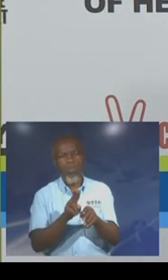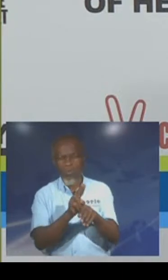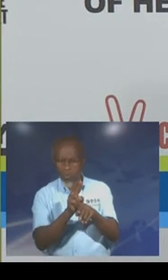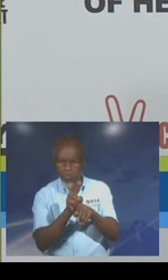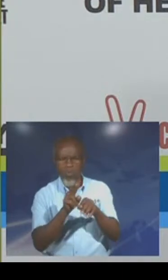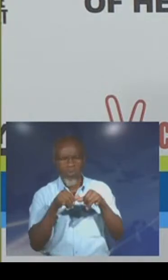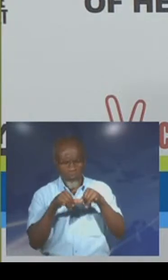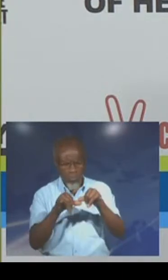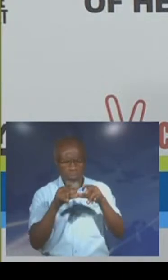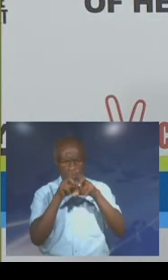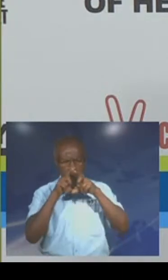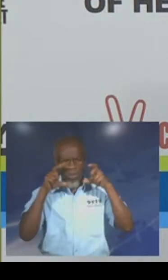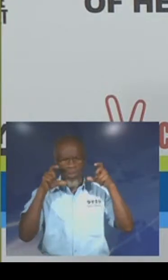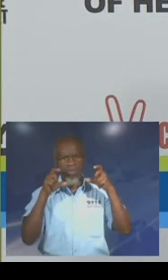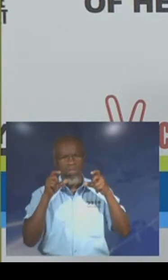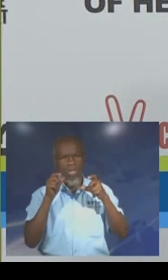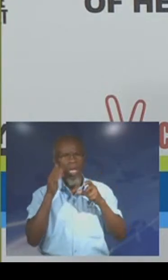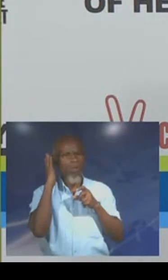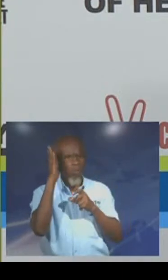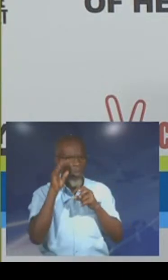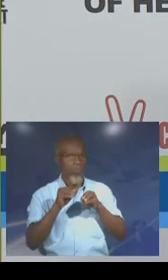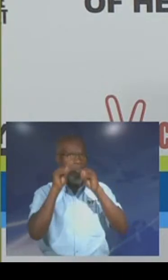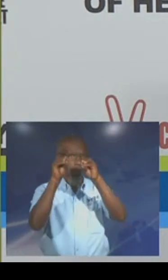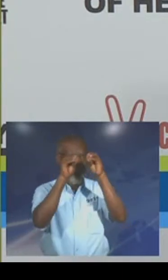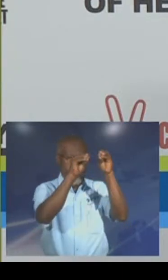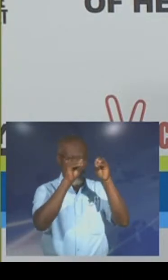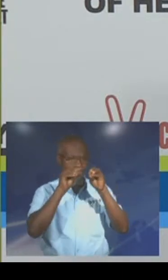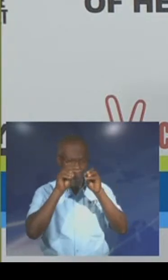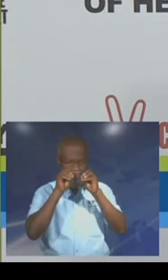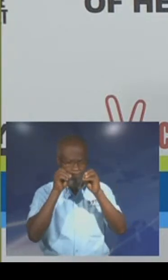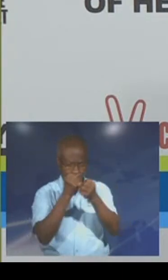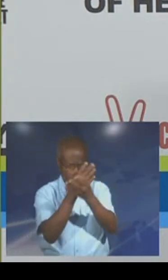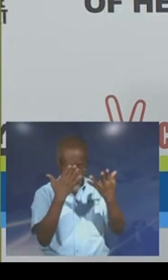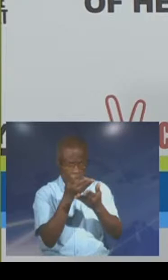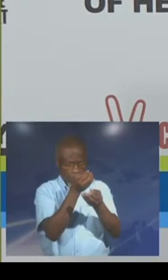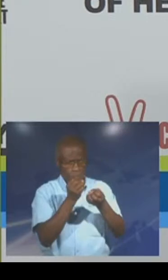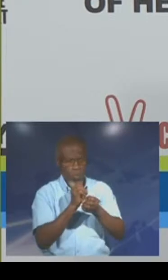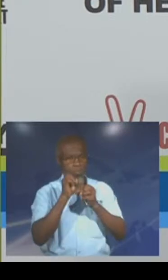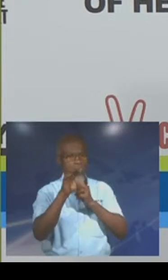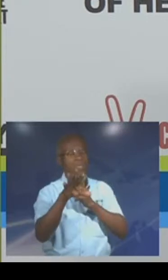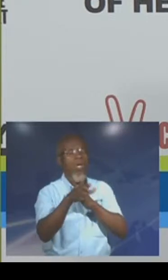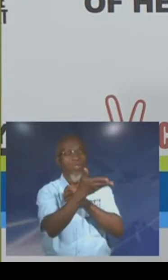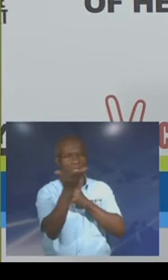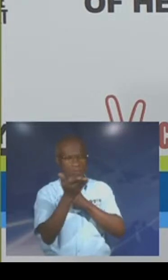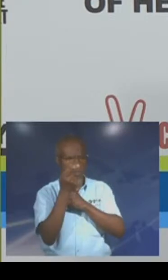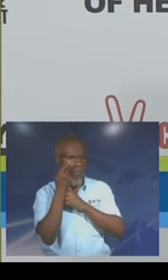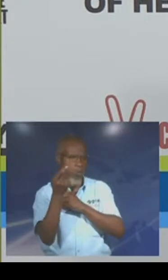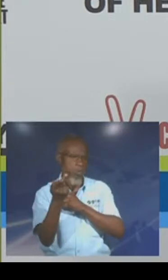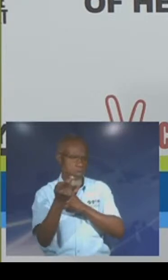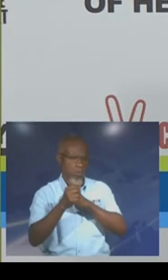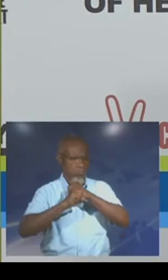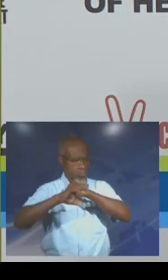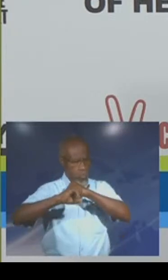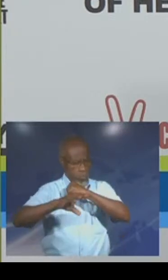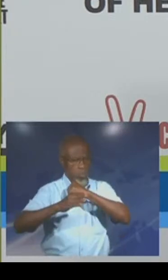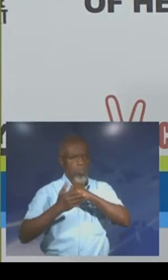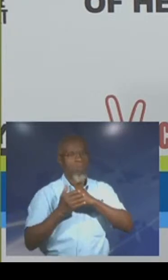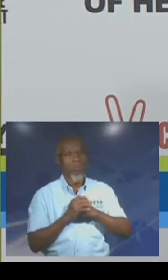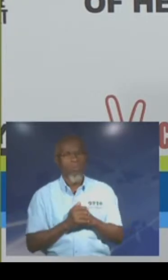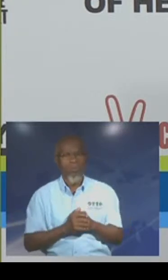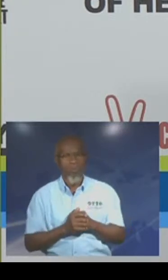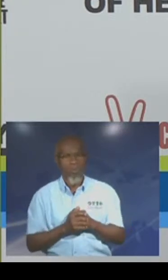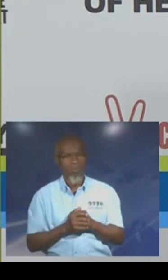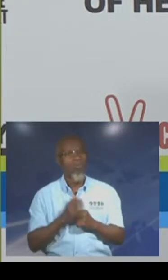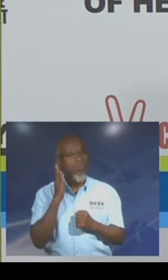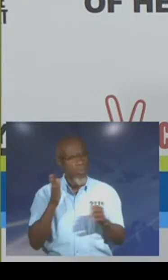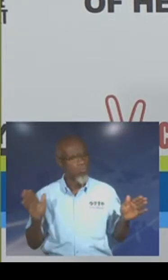areas. And of course, we will put onto the website a greater list of where persons will be encouraged to wear it